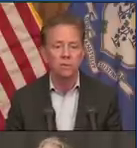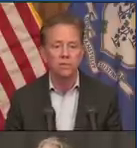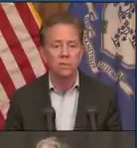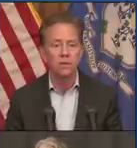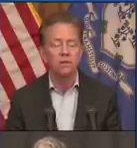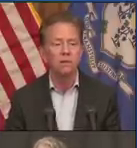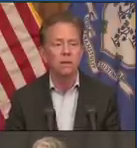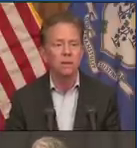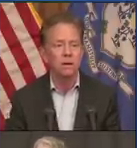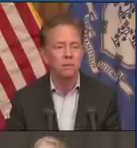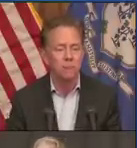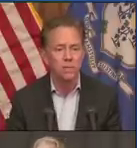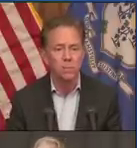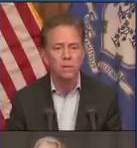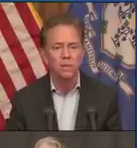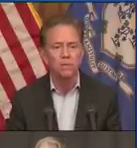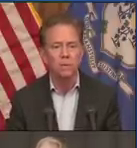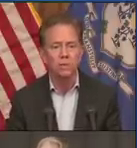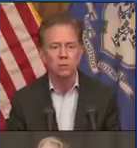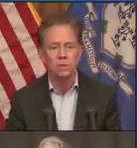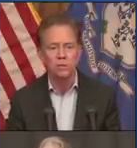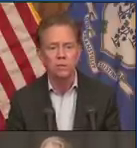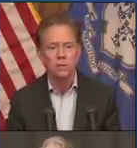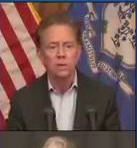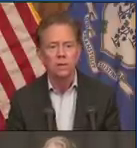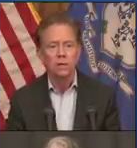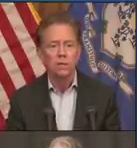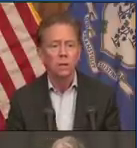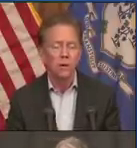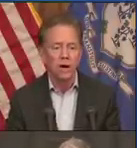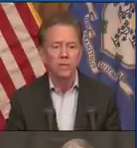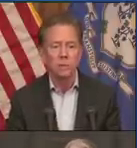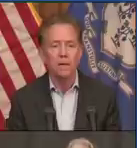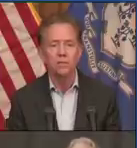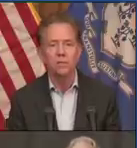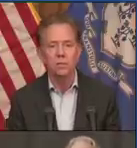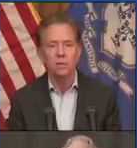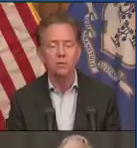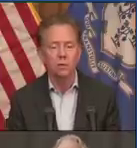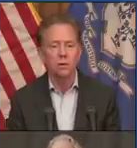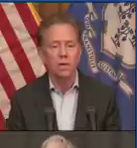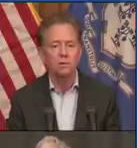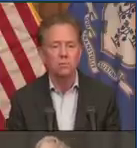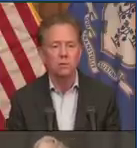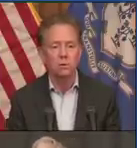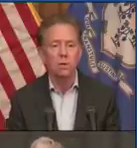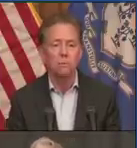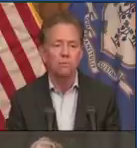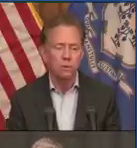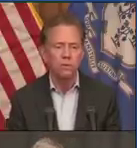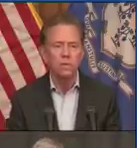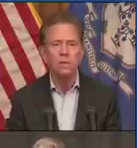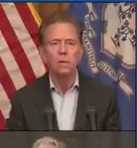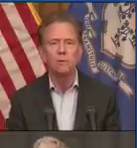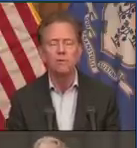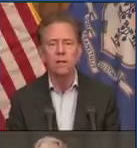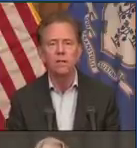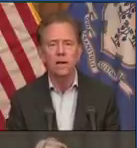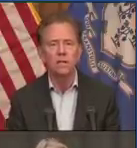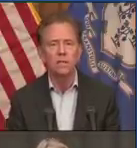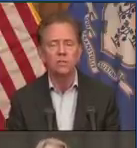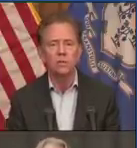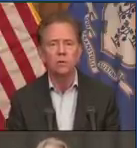50,000 is based upon these metrics. Number hospitalized continues to go down slowly, but fortunately, the number